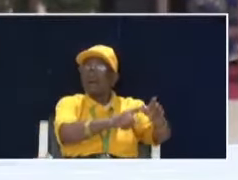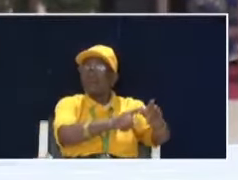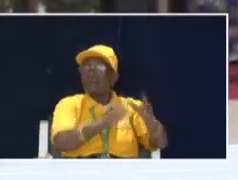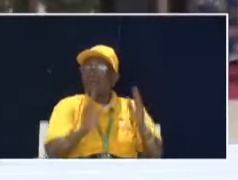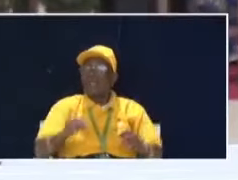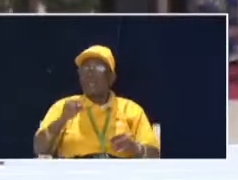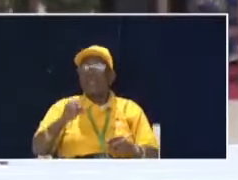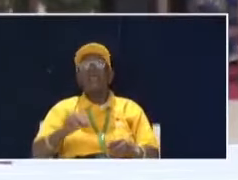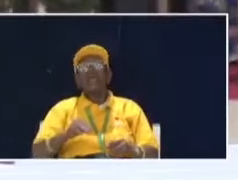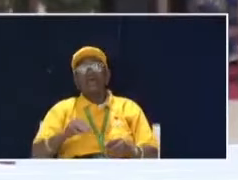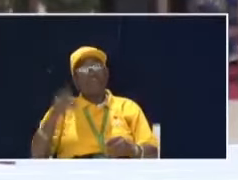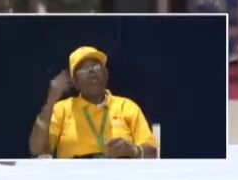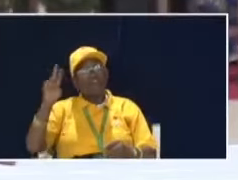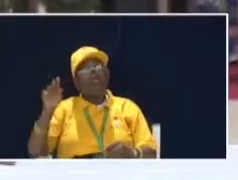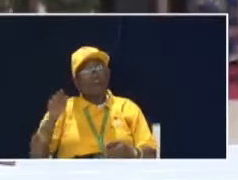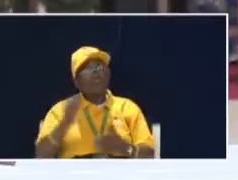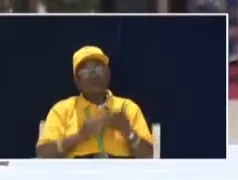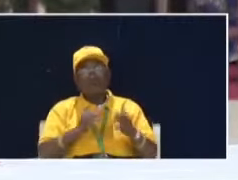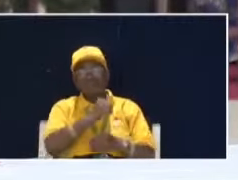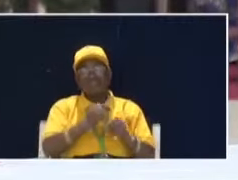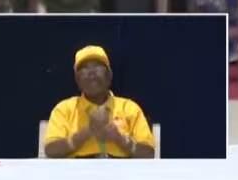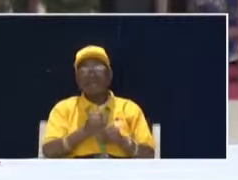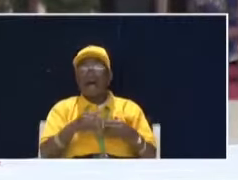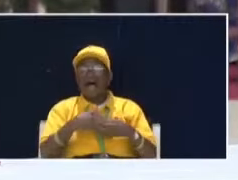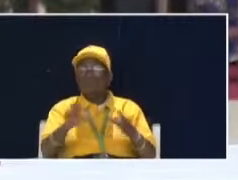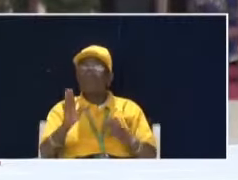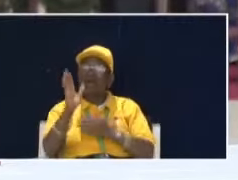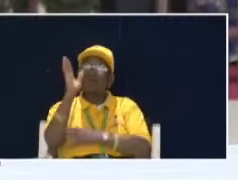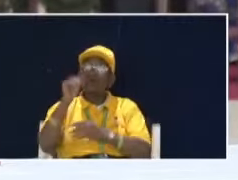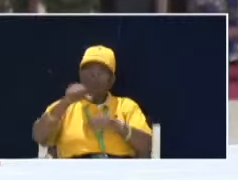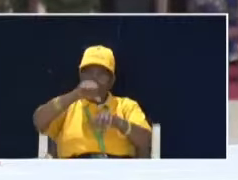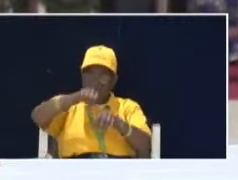after God has anointed him to be king.